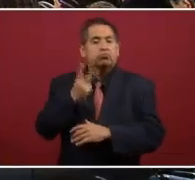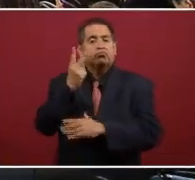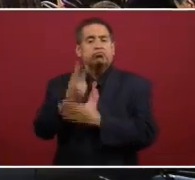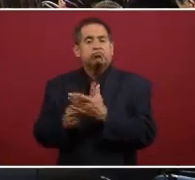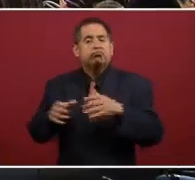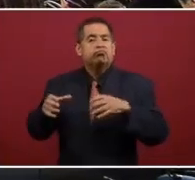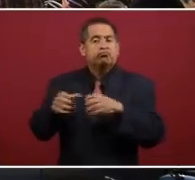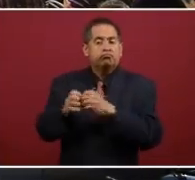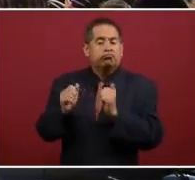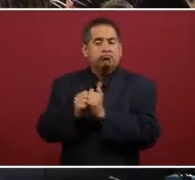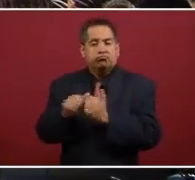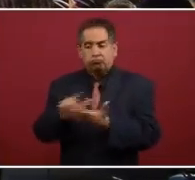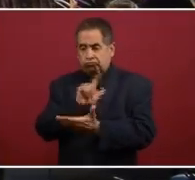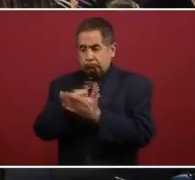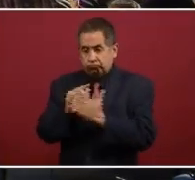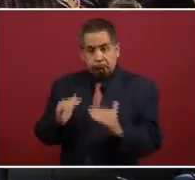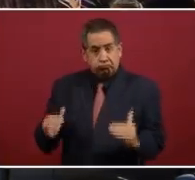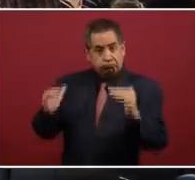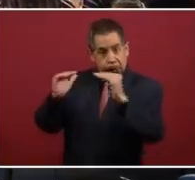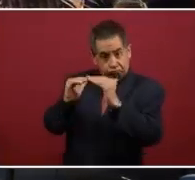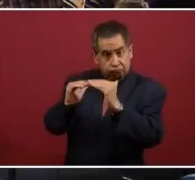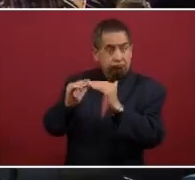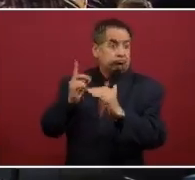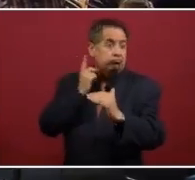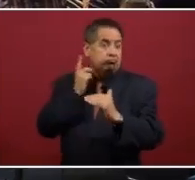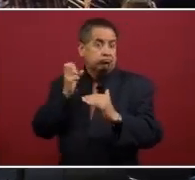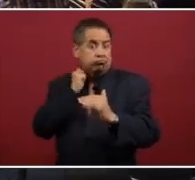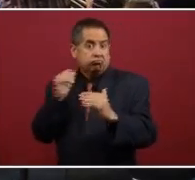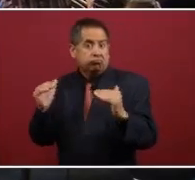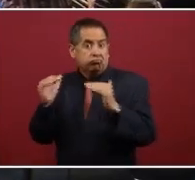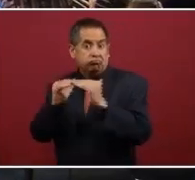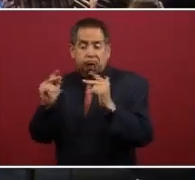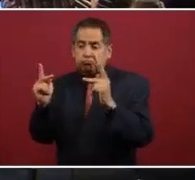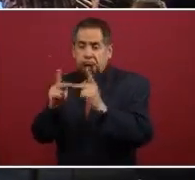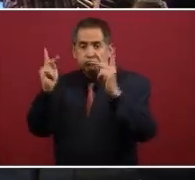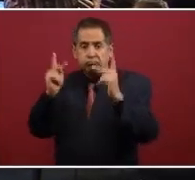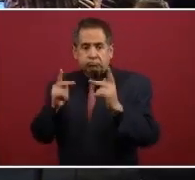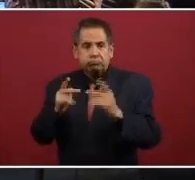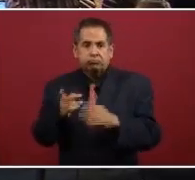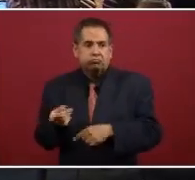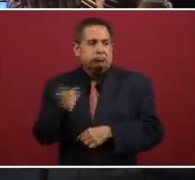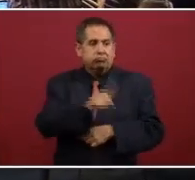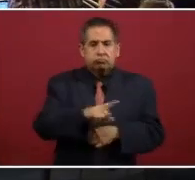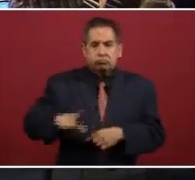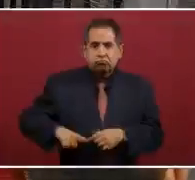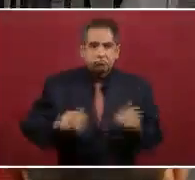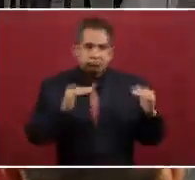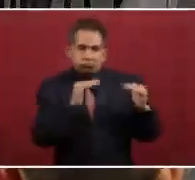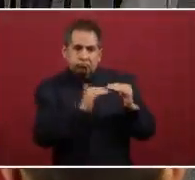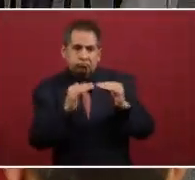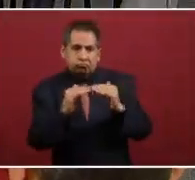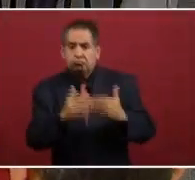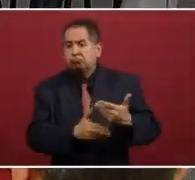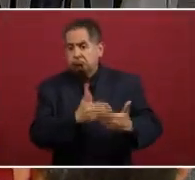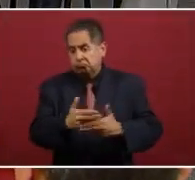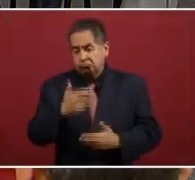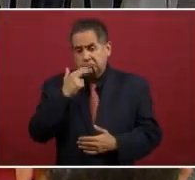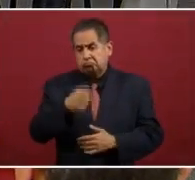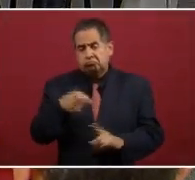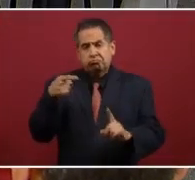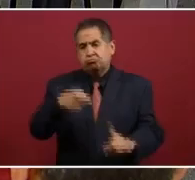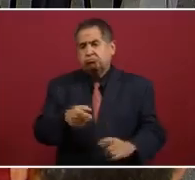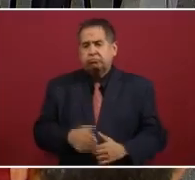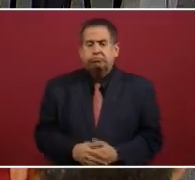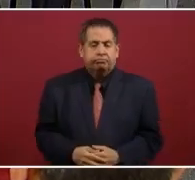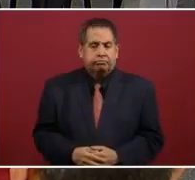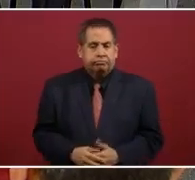nivel legislativo y avanza por tener esta paridad de género en todos los niveles del Estado. And now, spotlight. Y